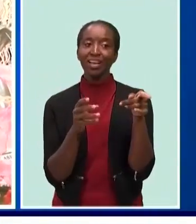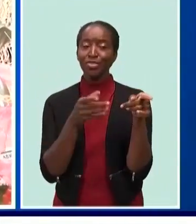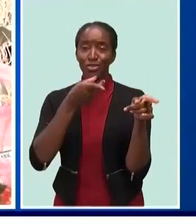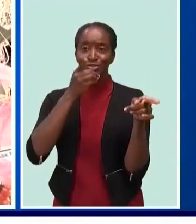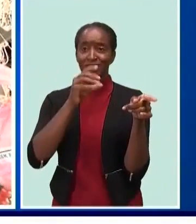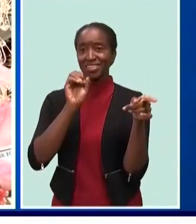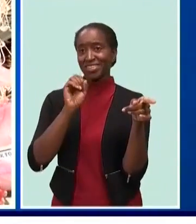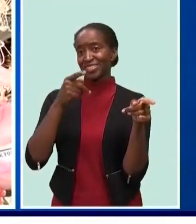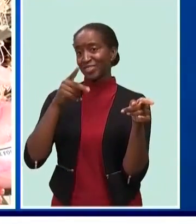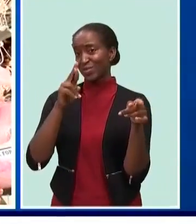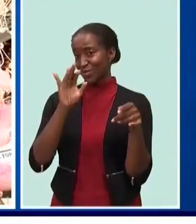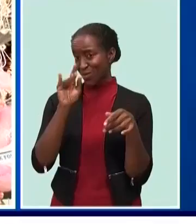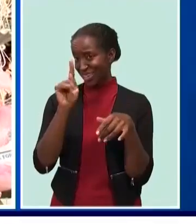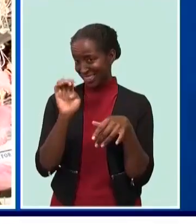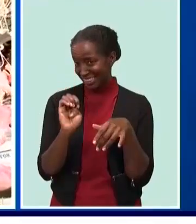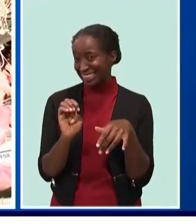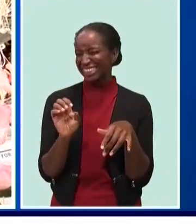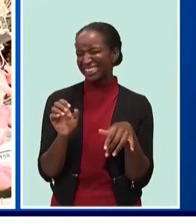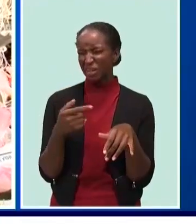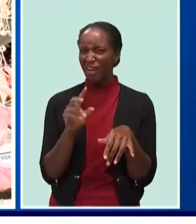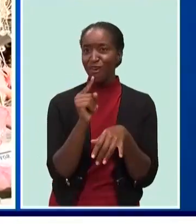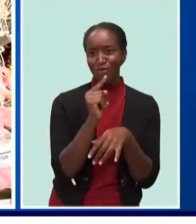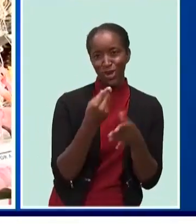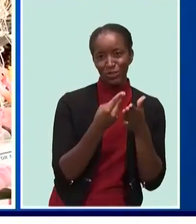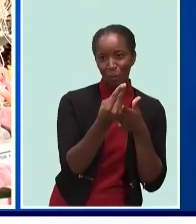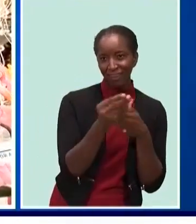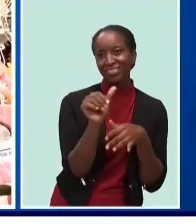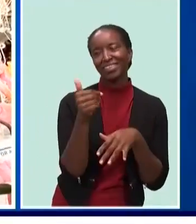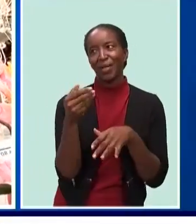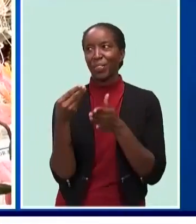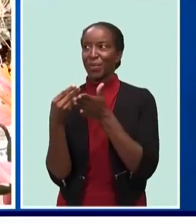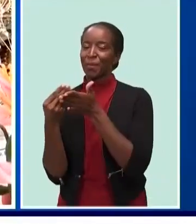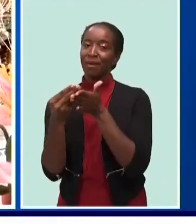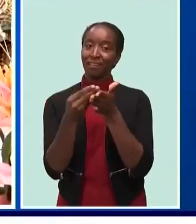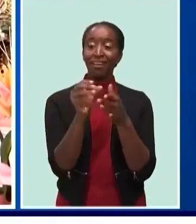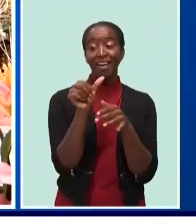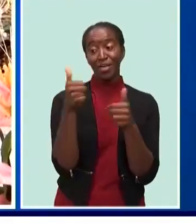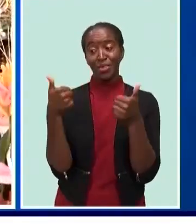Things coming first is spreads. And there's another competition. I'll be here shopping.